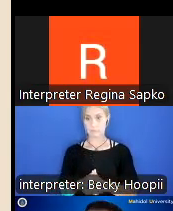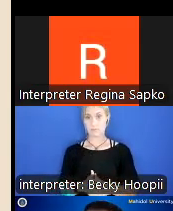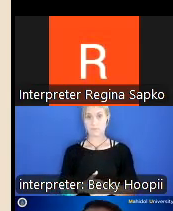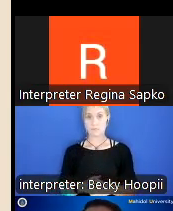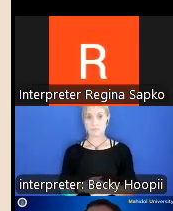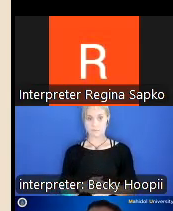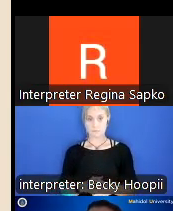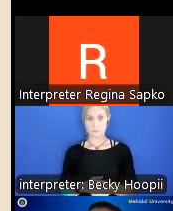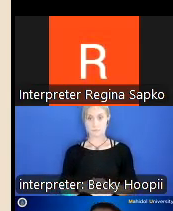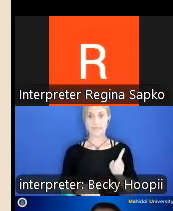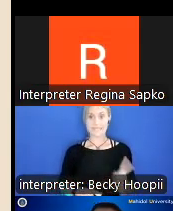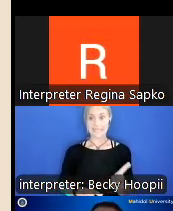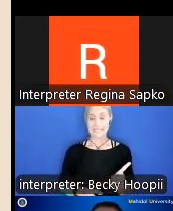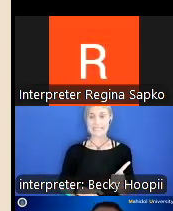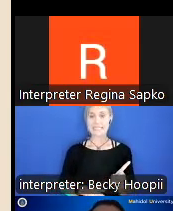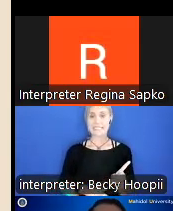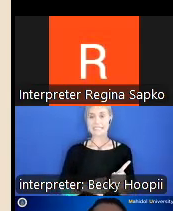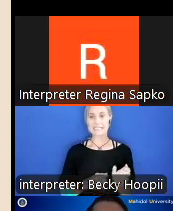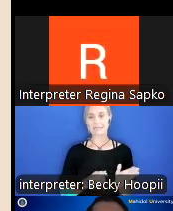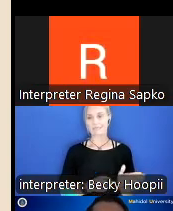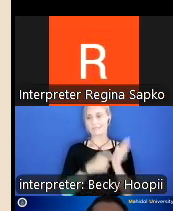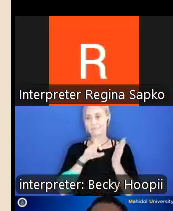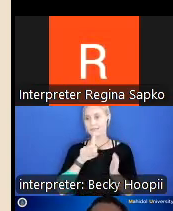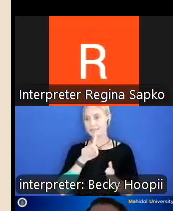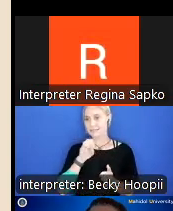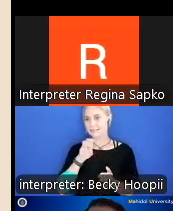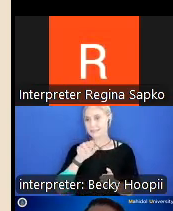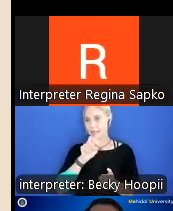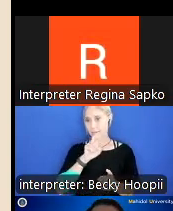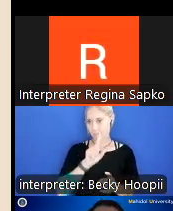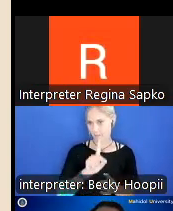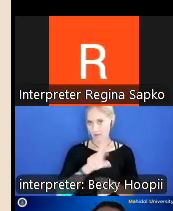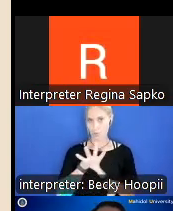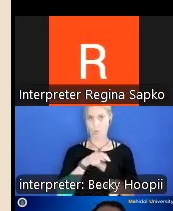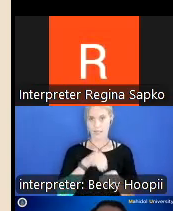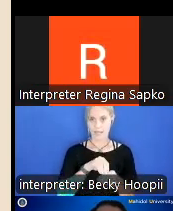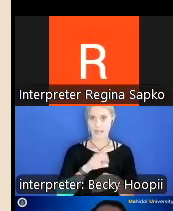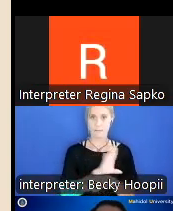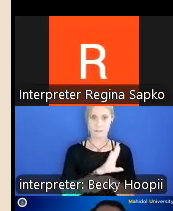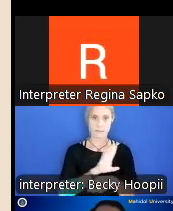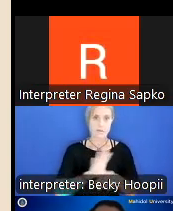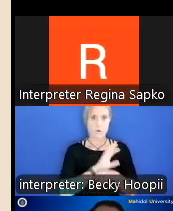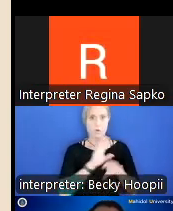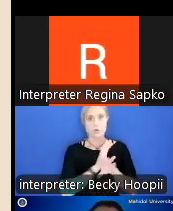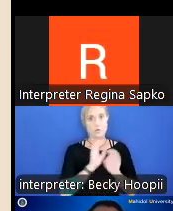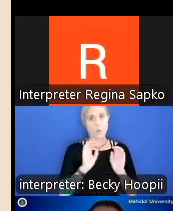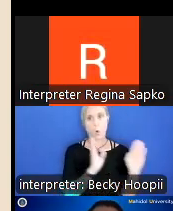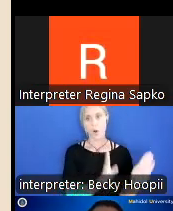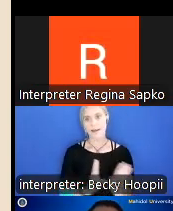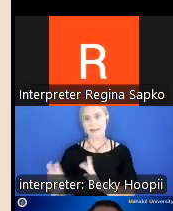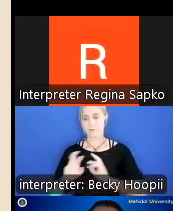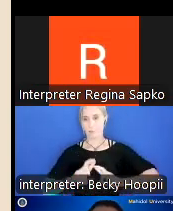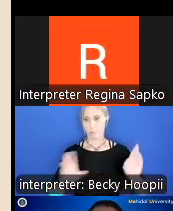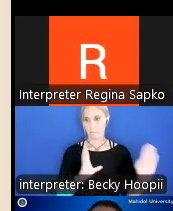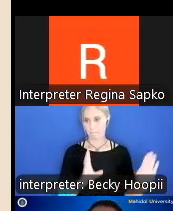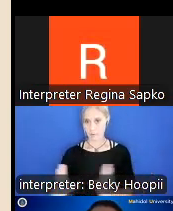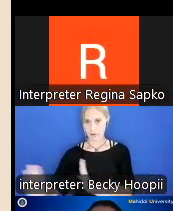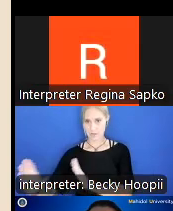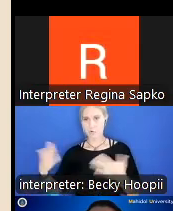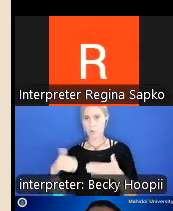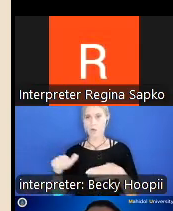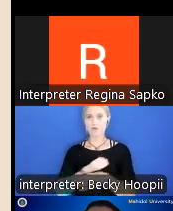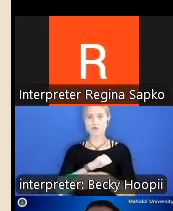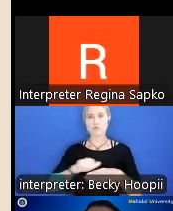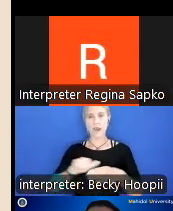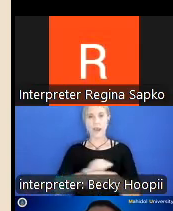demand side in a business sector or the organization population. So what training program exists in your country